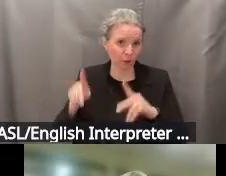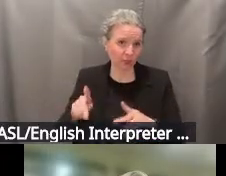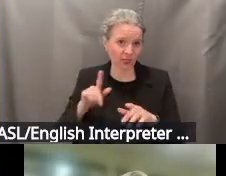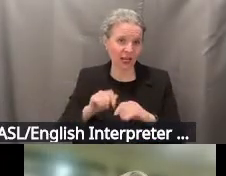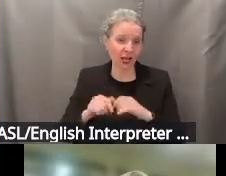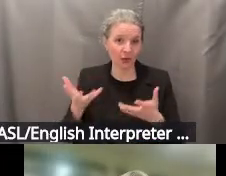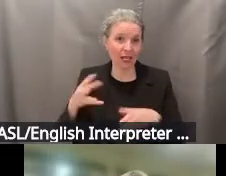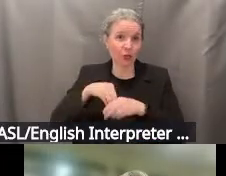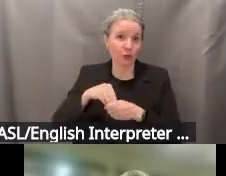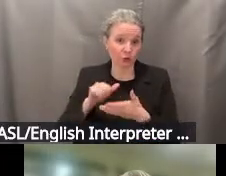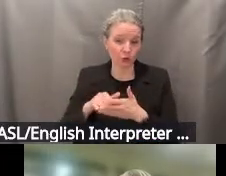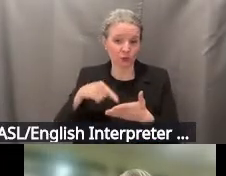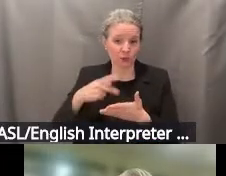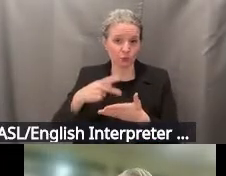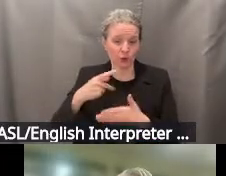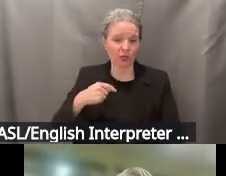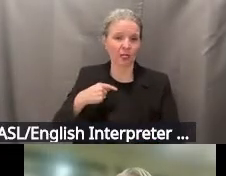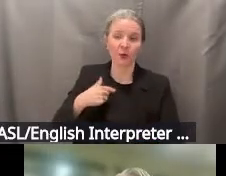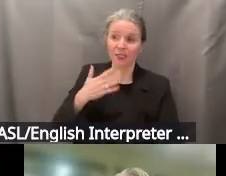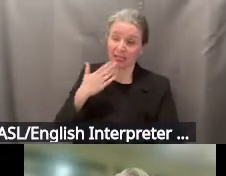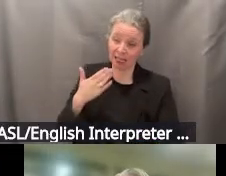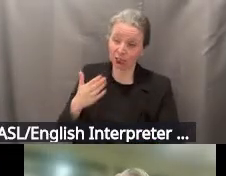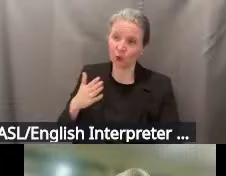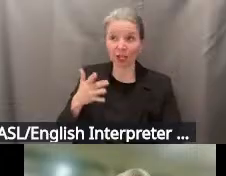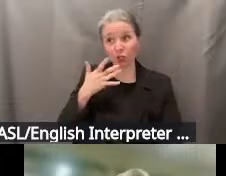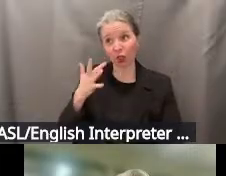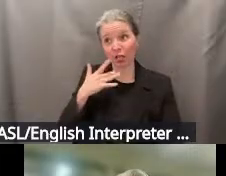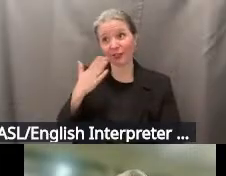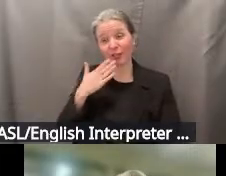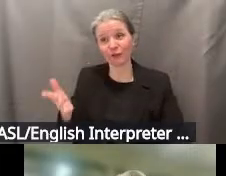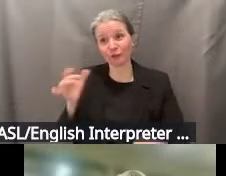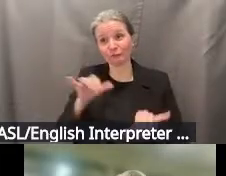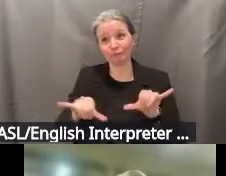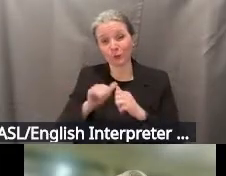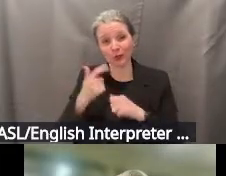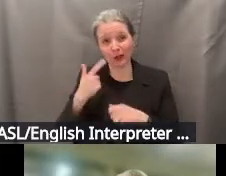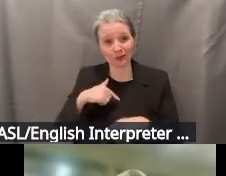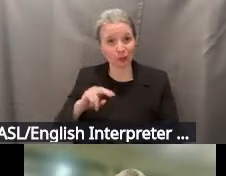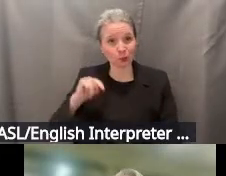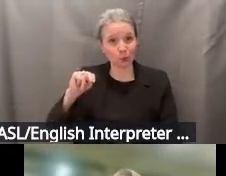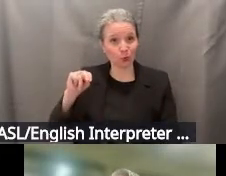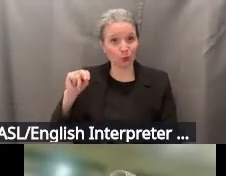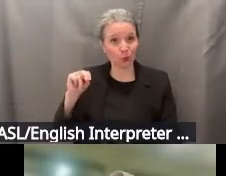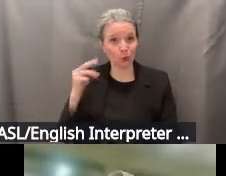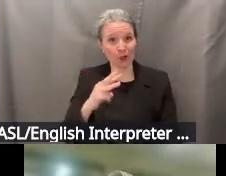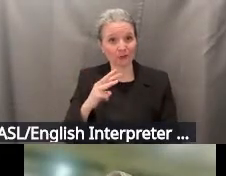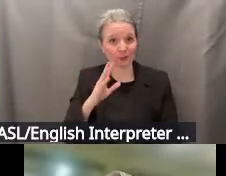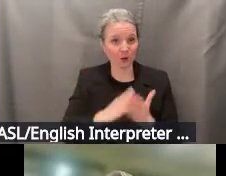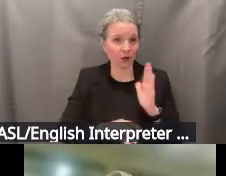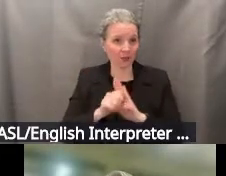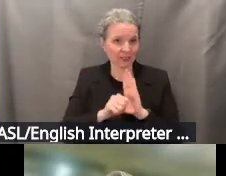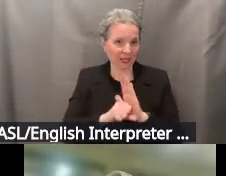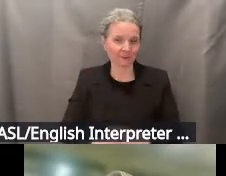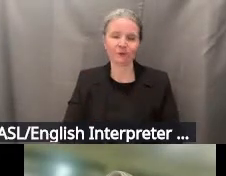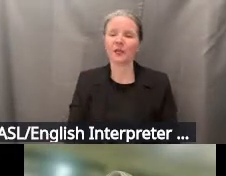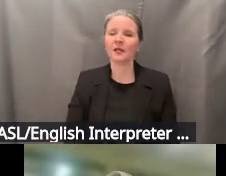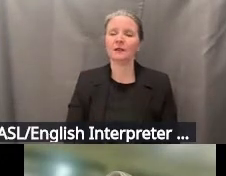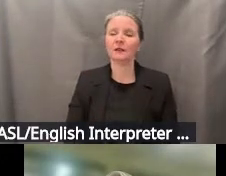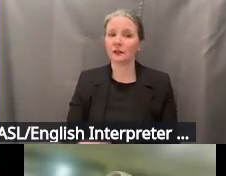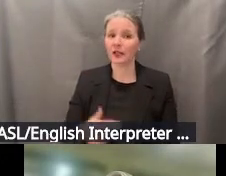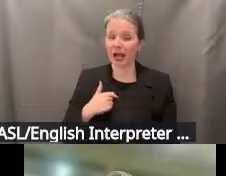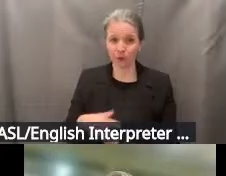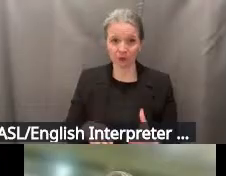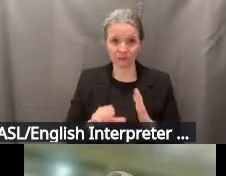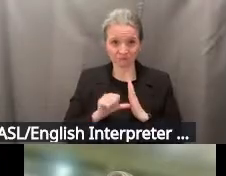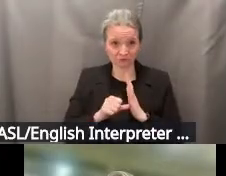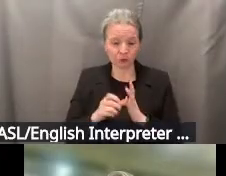that is to this project. And so I just want to say thanks and good luck, and thanks for hanging out with us up in northwest part of the states. I would echo, I think,